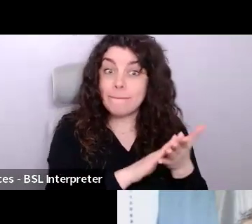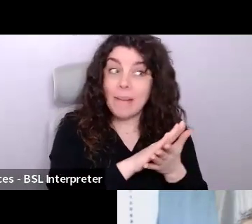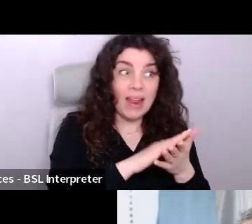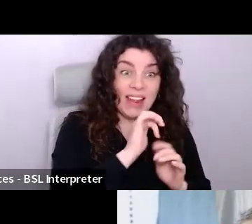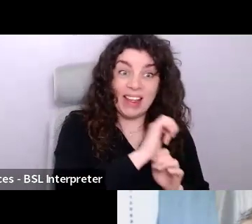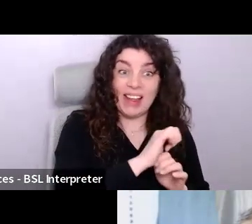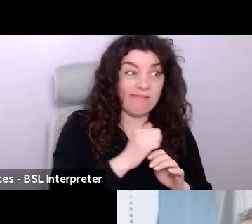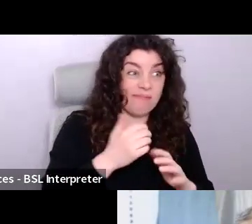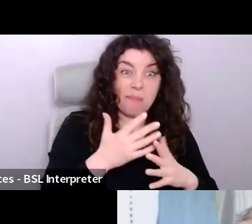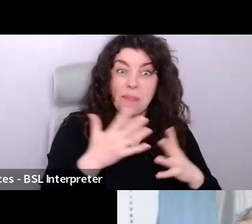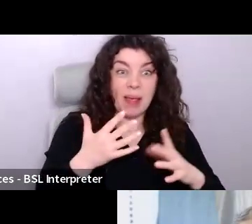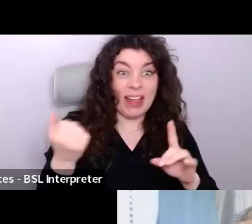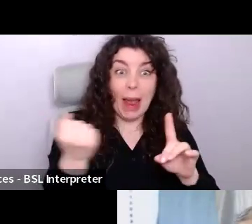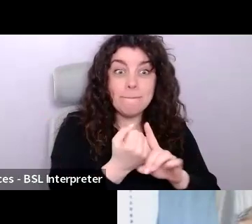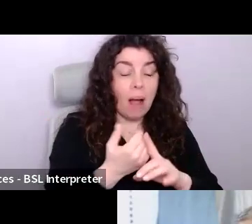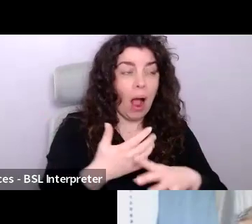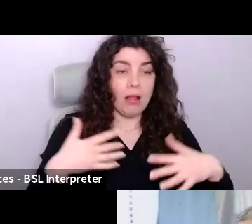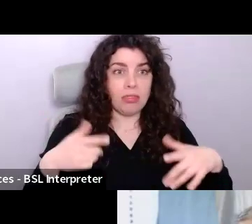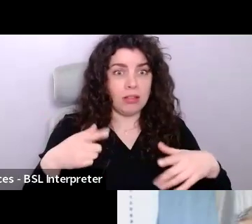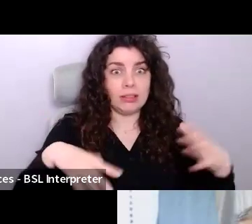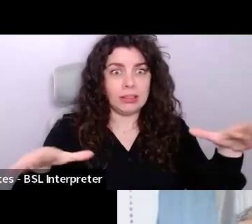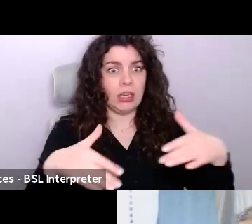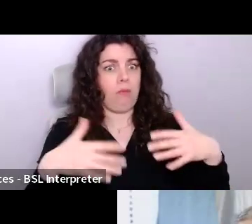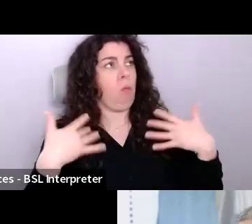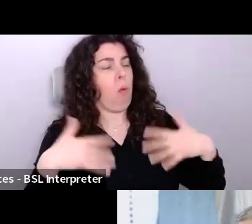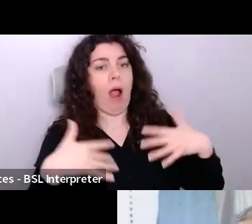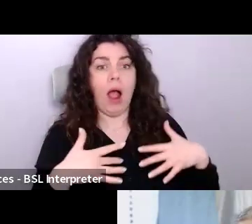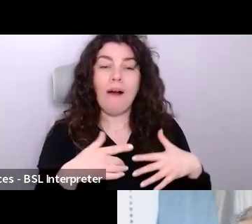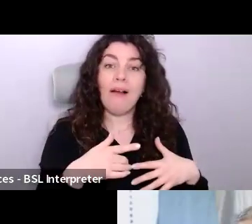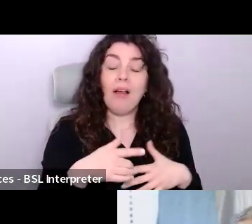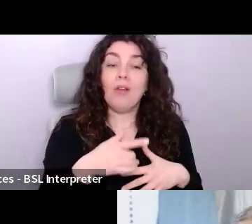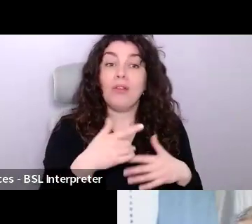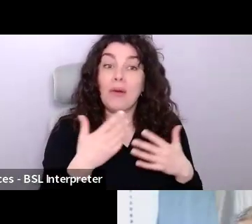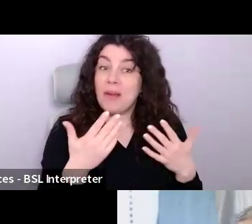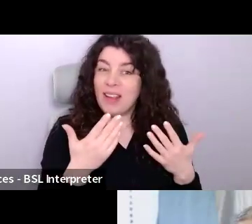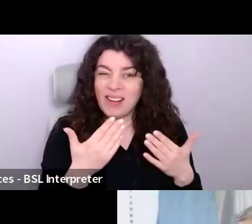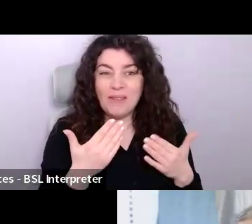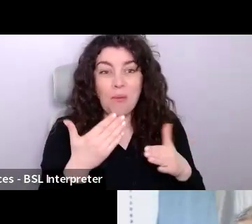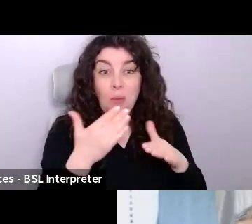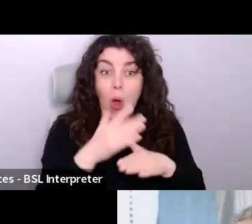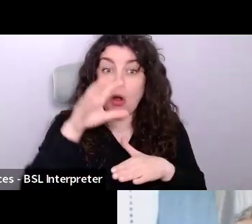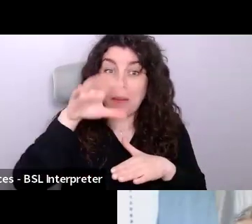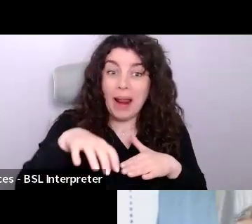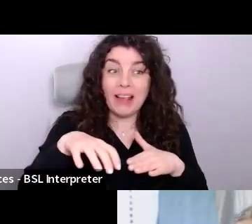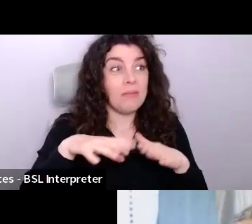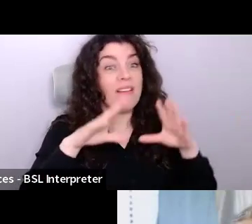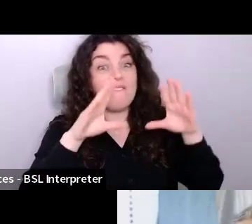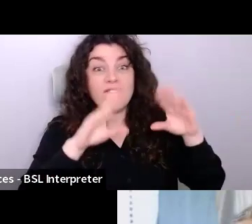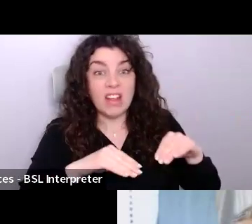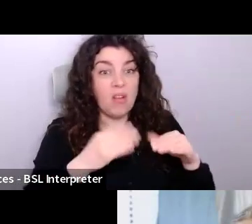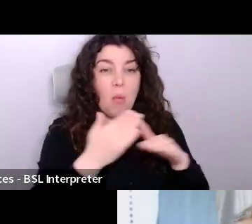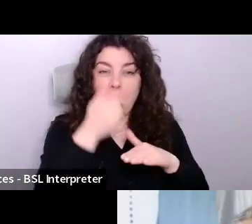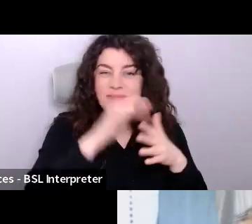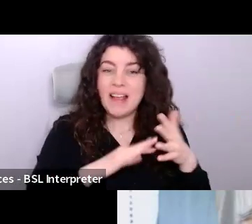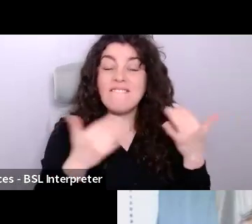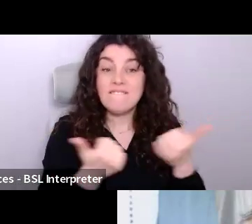so they then, when it was time for his, you know, internship from college, his work placement to finish, they put